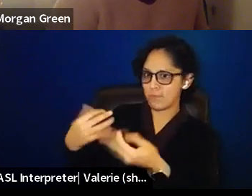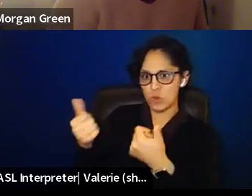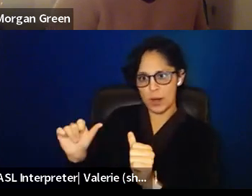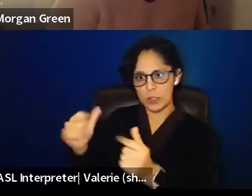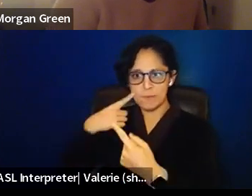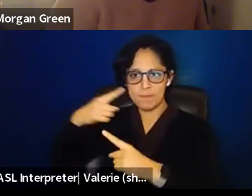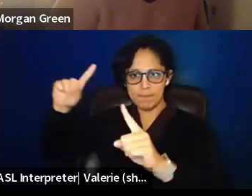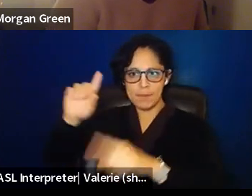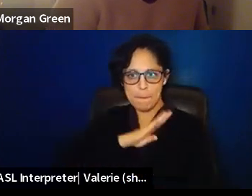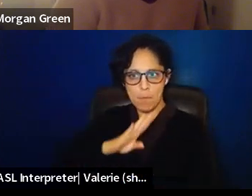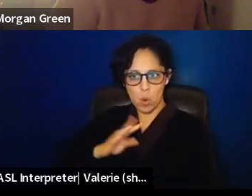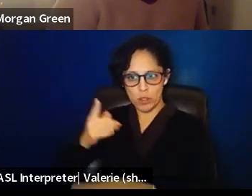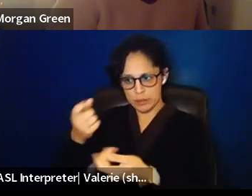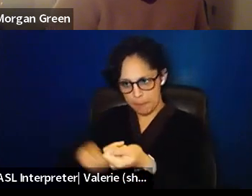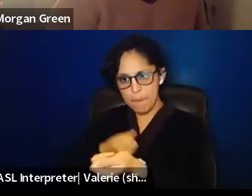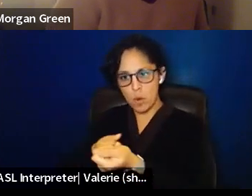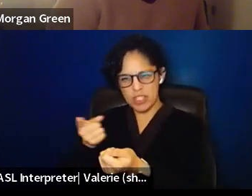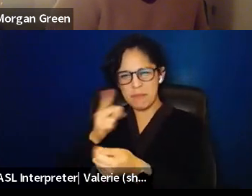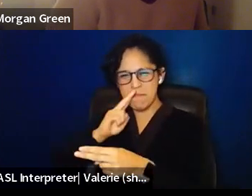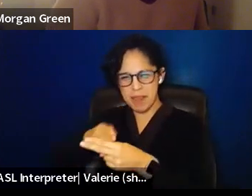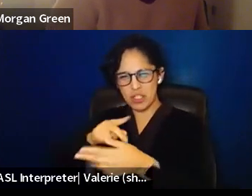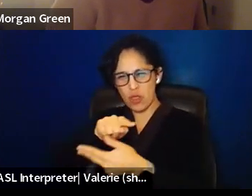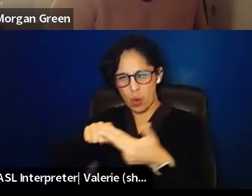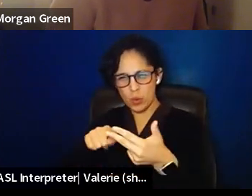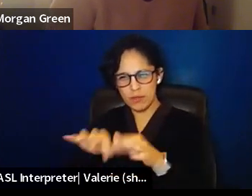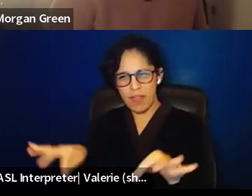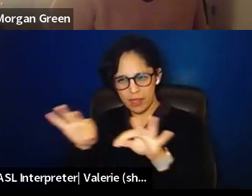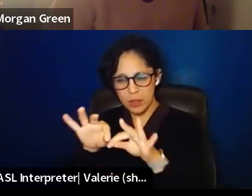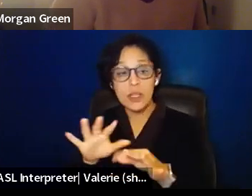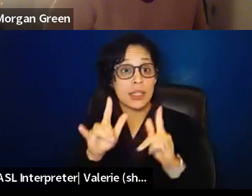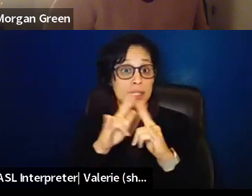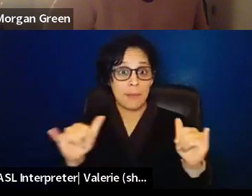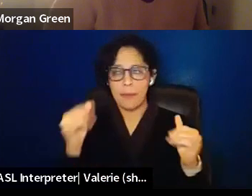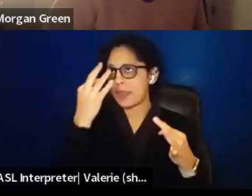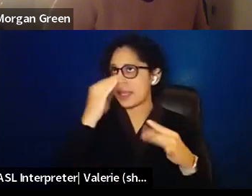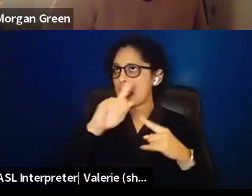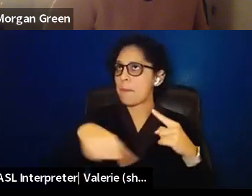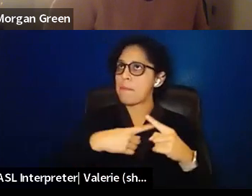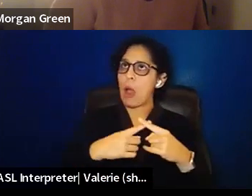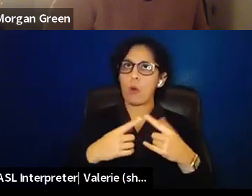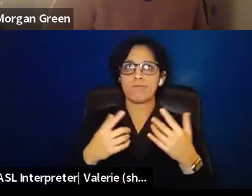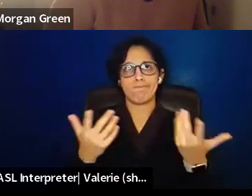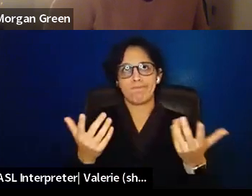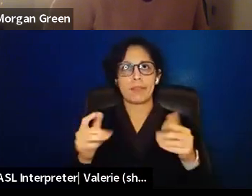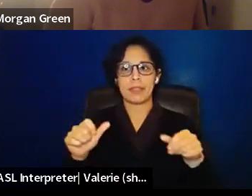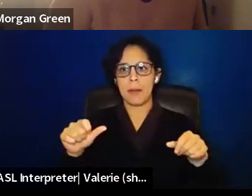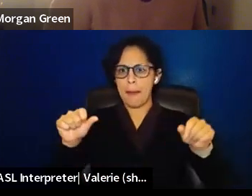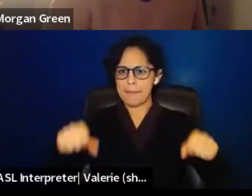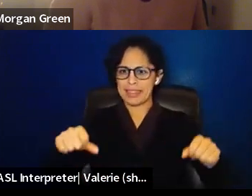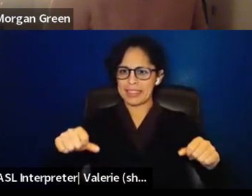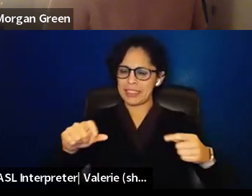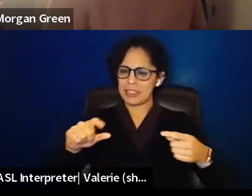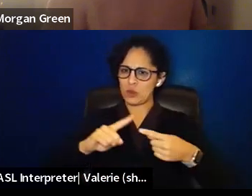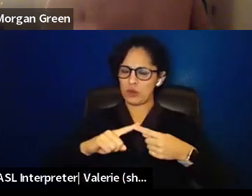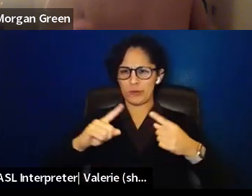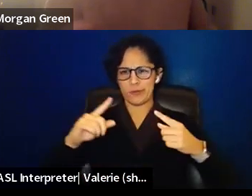inside of it, I do feel that sense of expansiveness, that it's not just one vision and one compelling